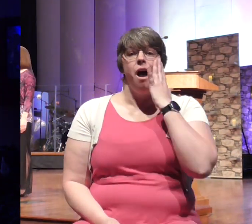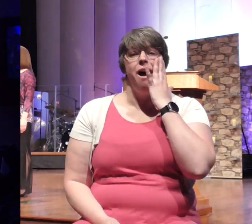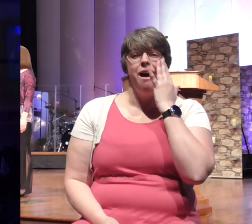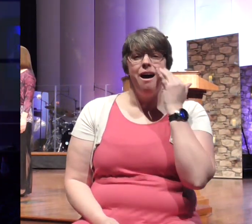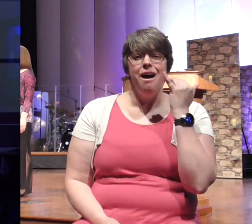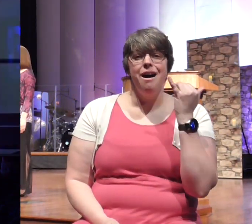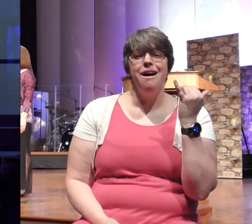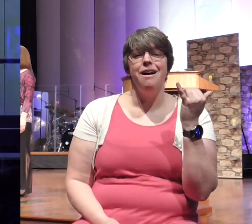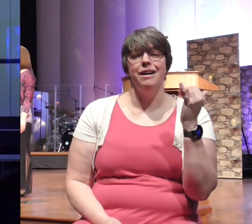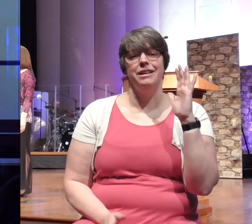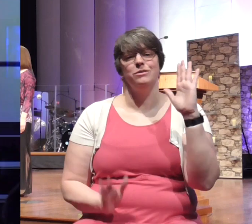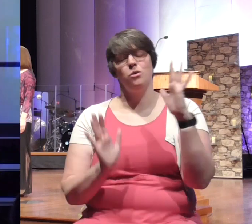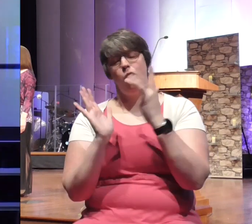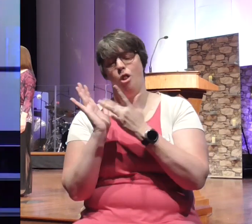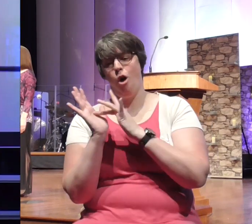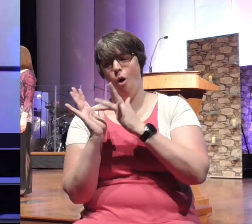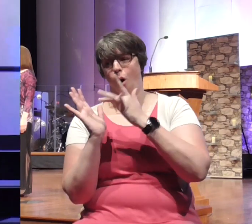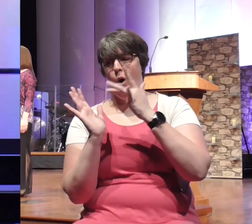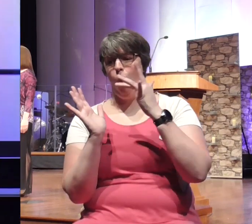glory,